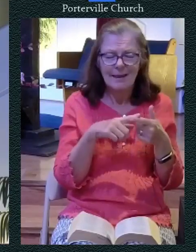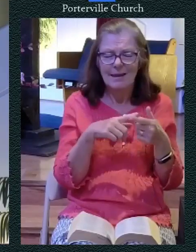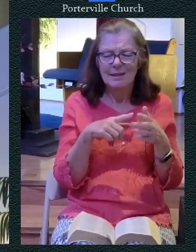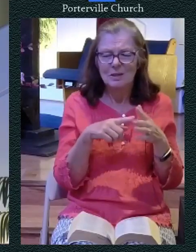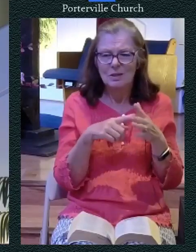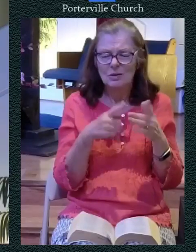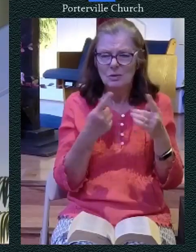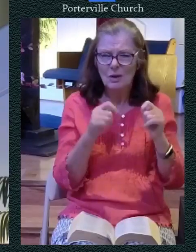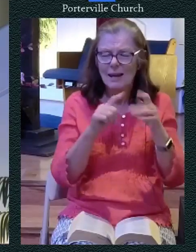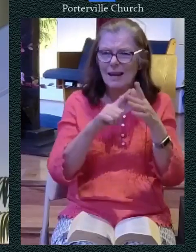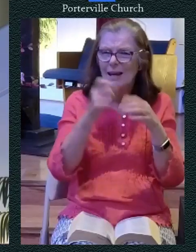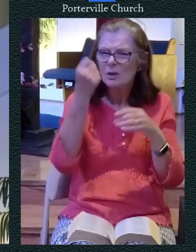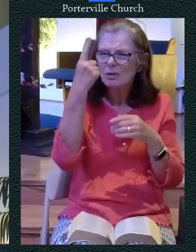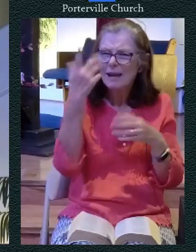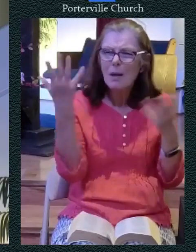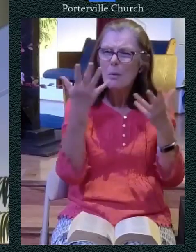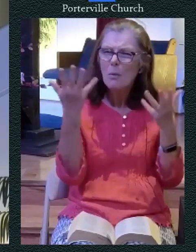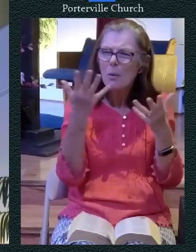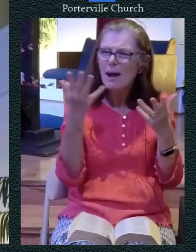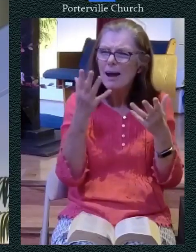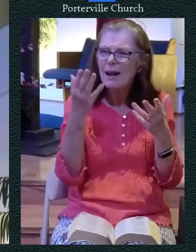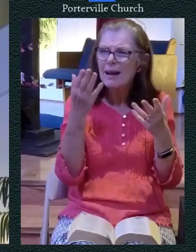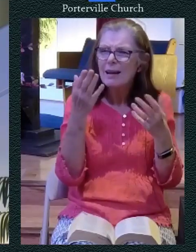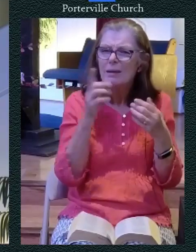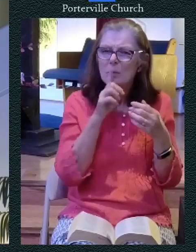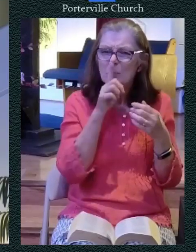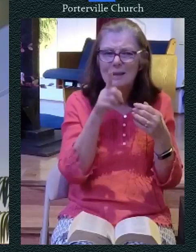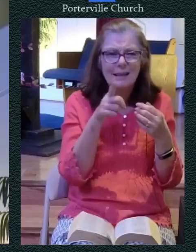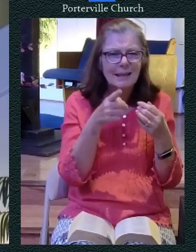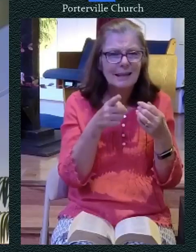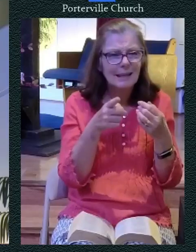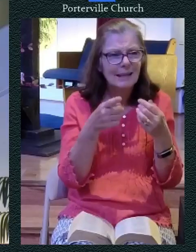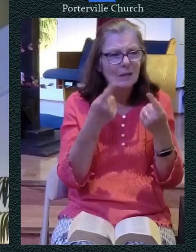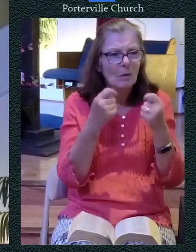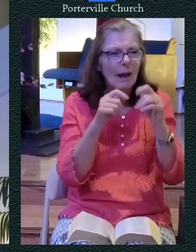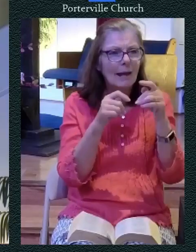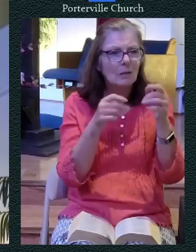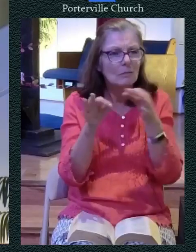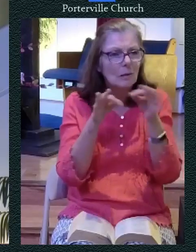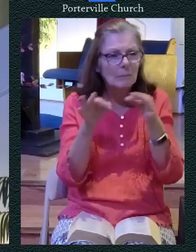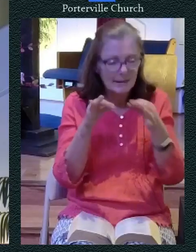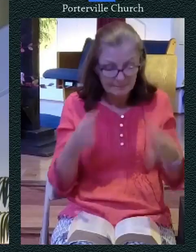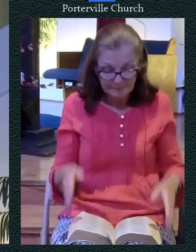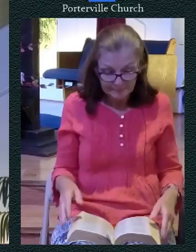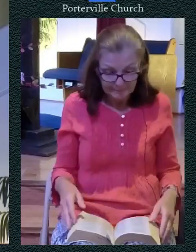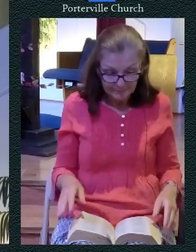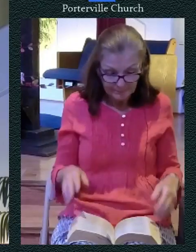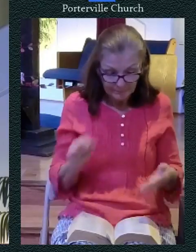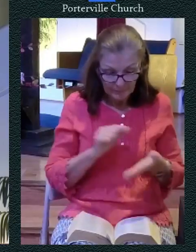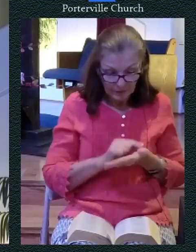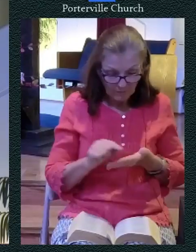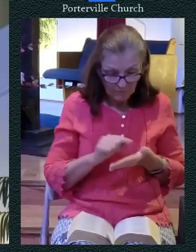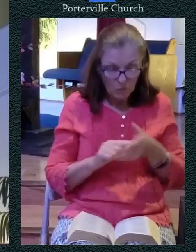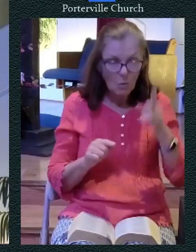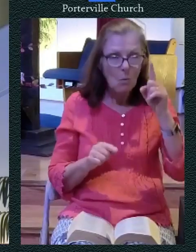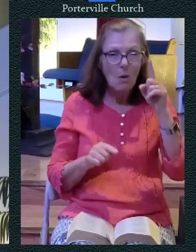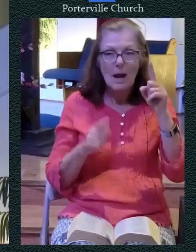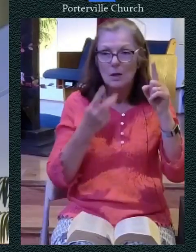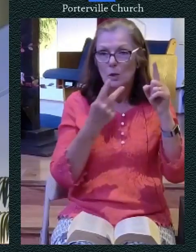what's actually happening here. So first of all, I just want to point out that in verses 1 to 3,